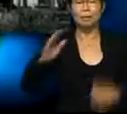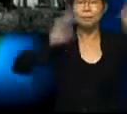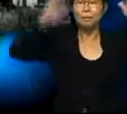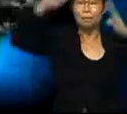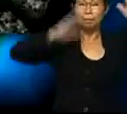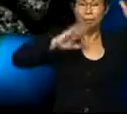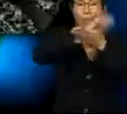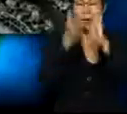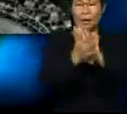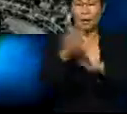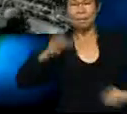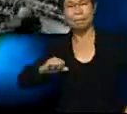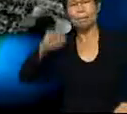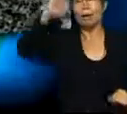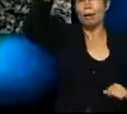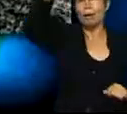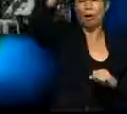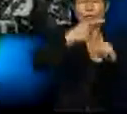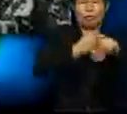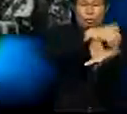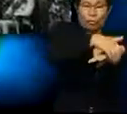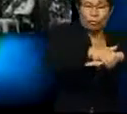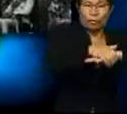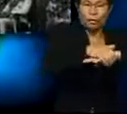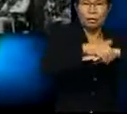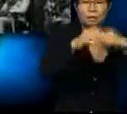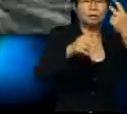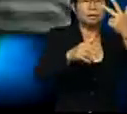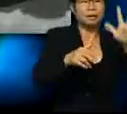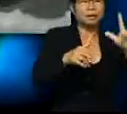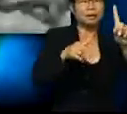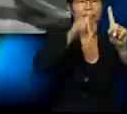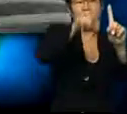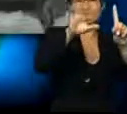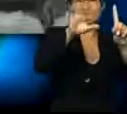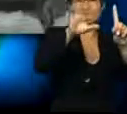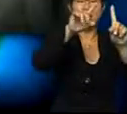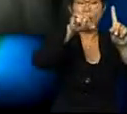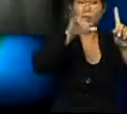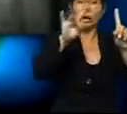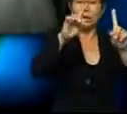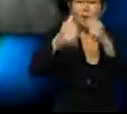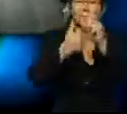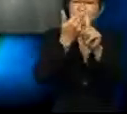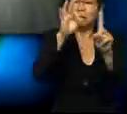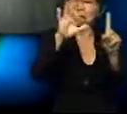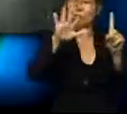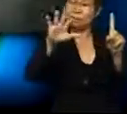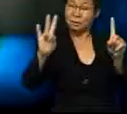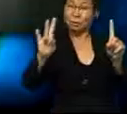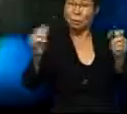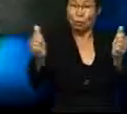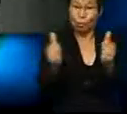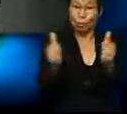Malaysia became independent from the British on the 31st of August 1957.